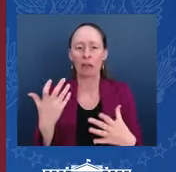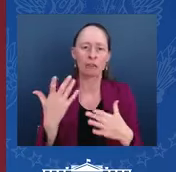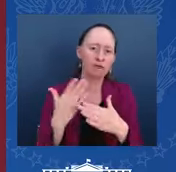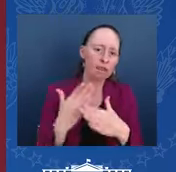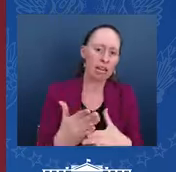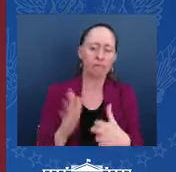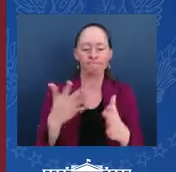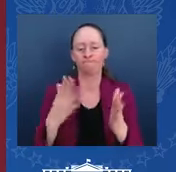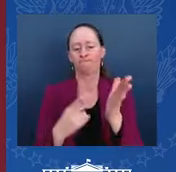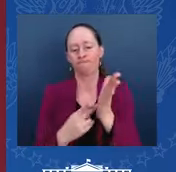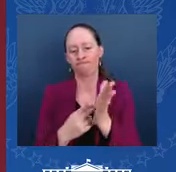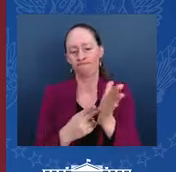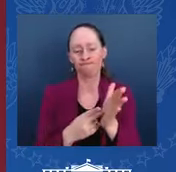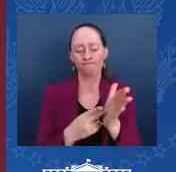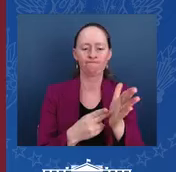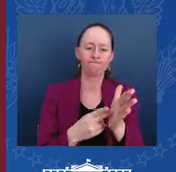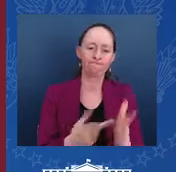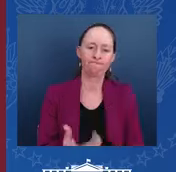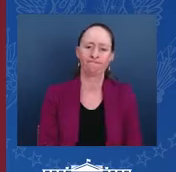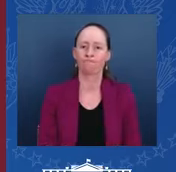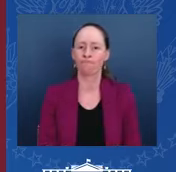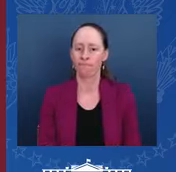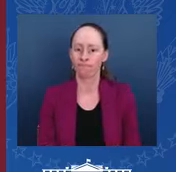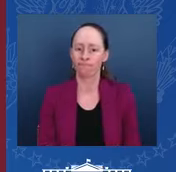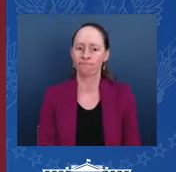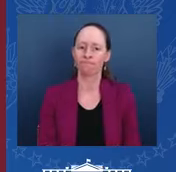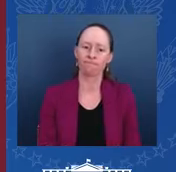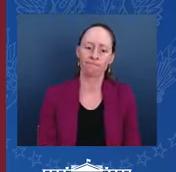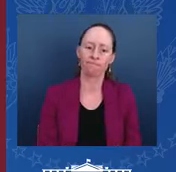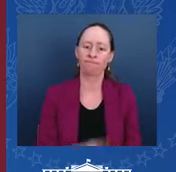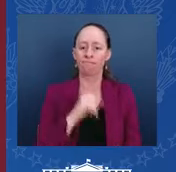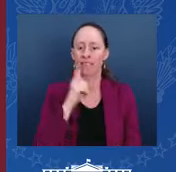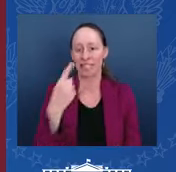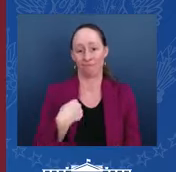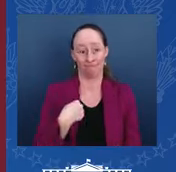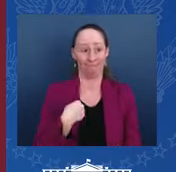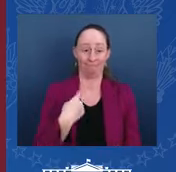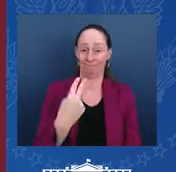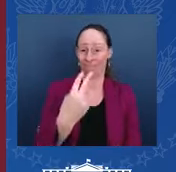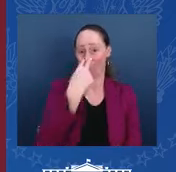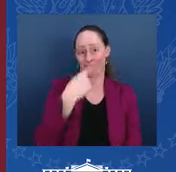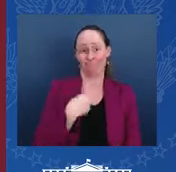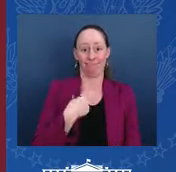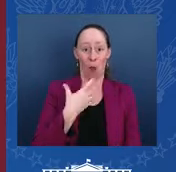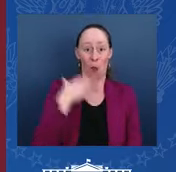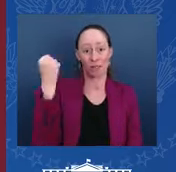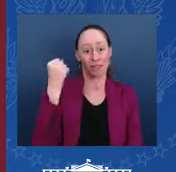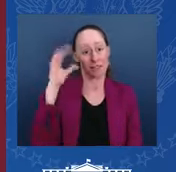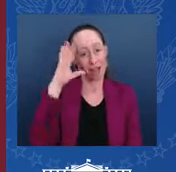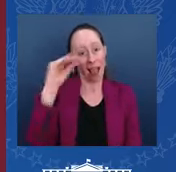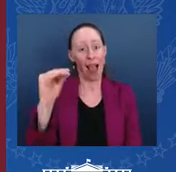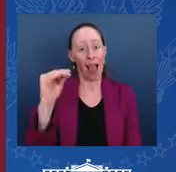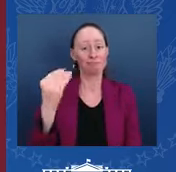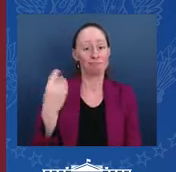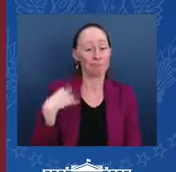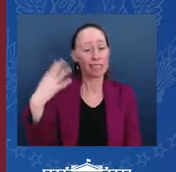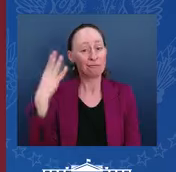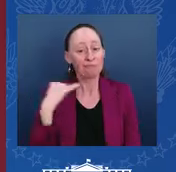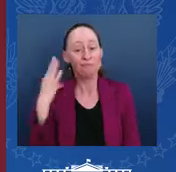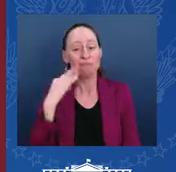few advantages of being the oldest guy around. That is, I have more experience in foreign policy than anybody ever had this job in American